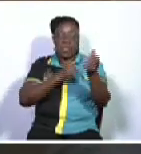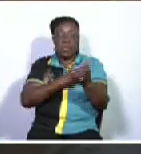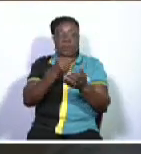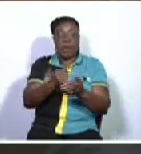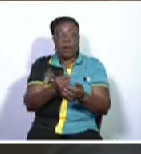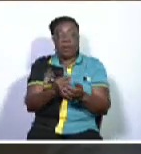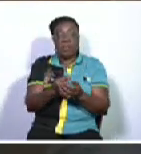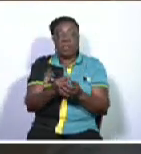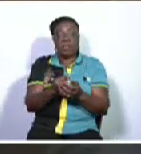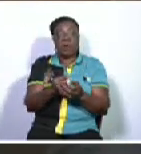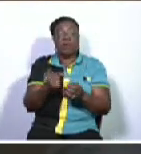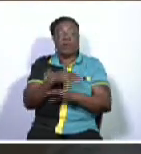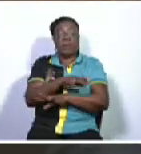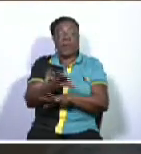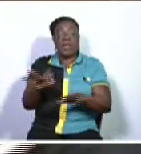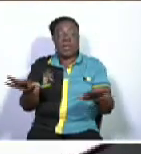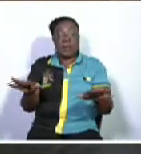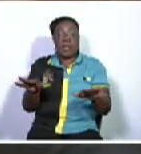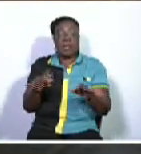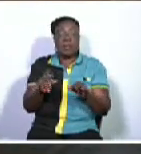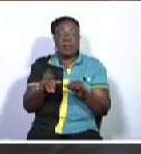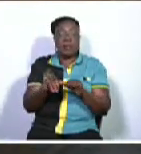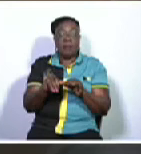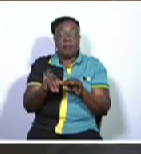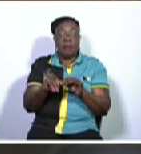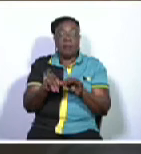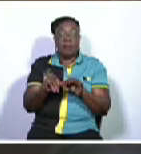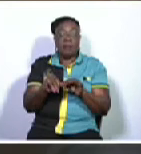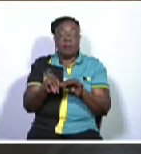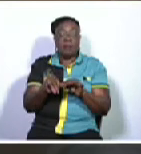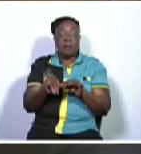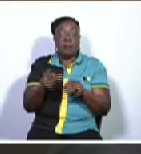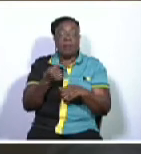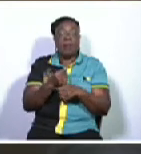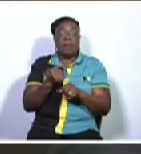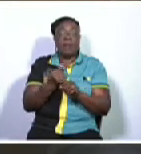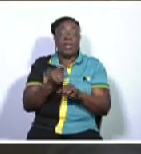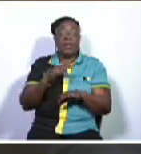COVID-19 pandemic special provisions order 2020 made on the